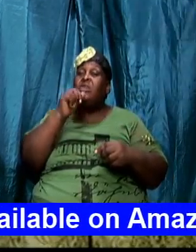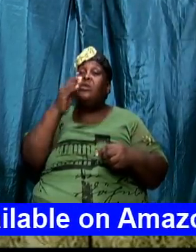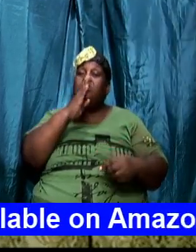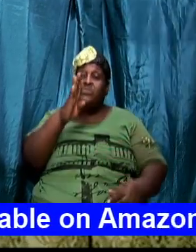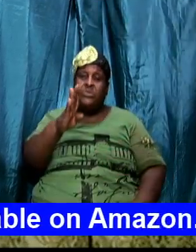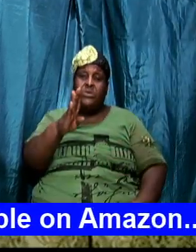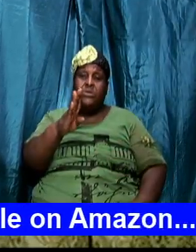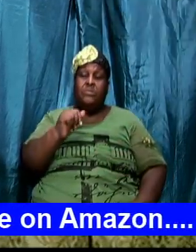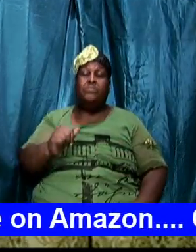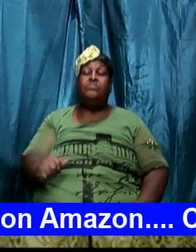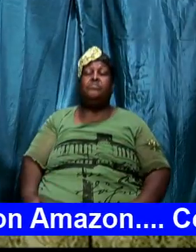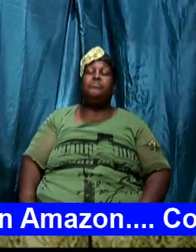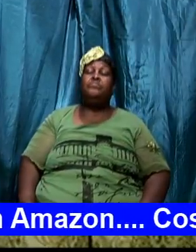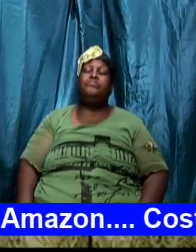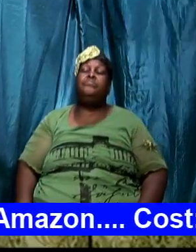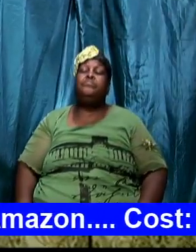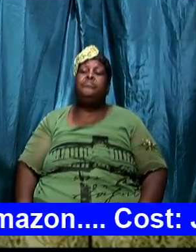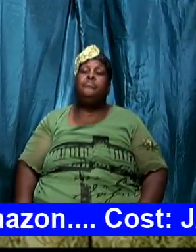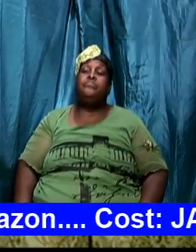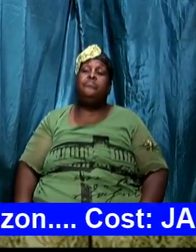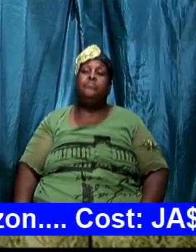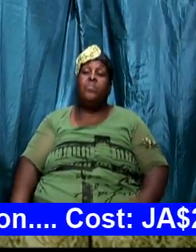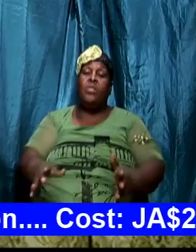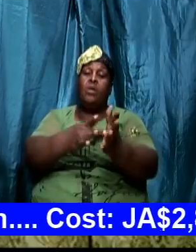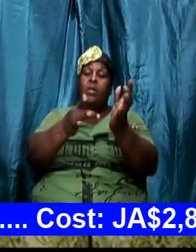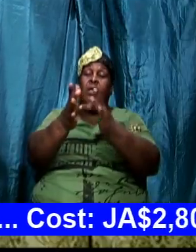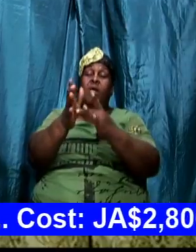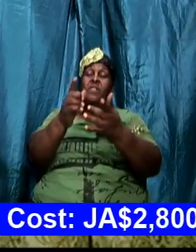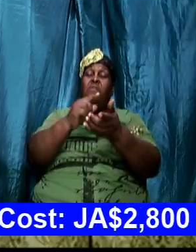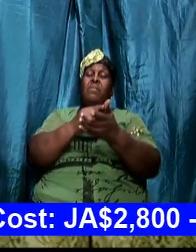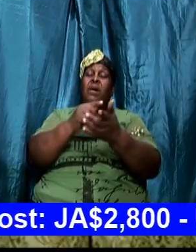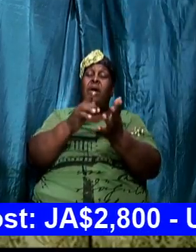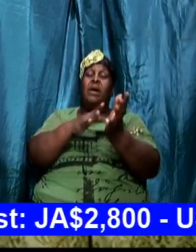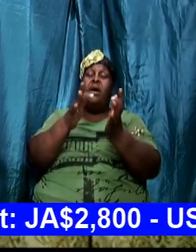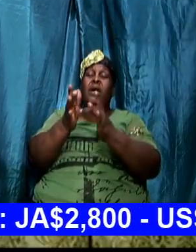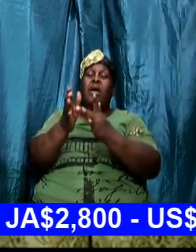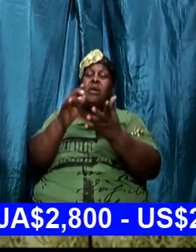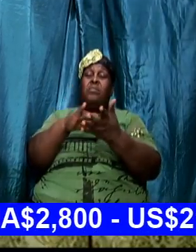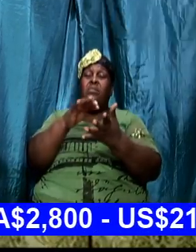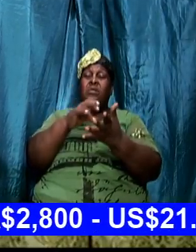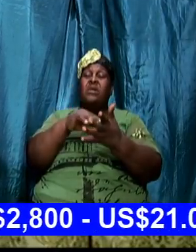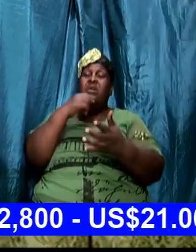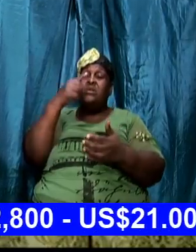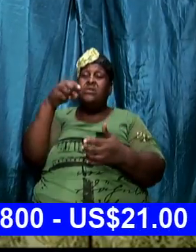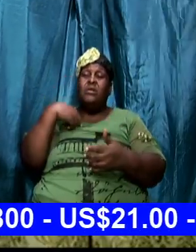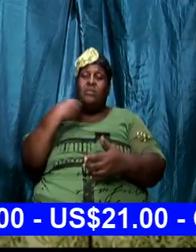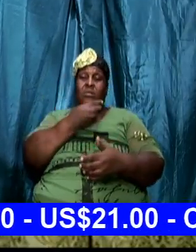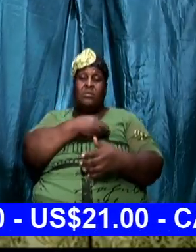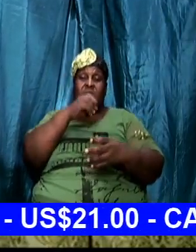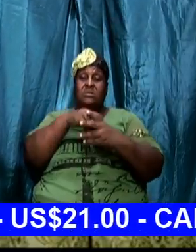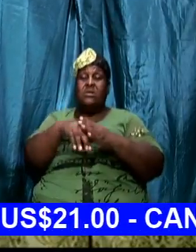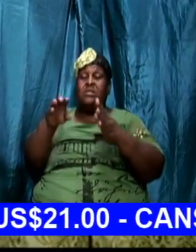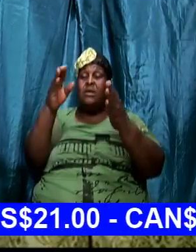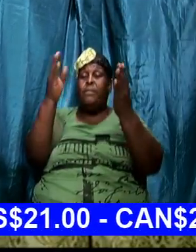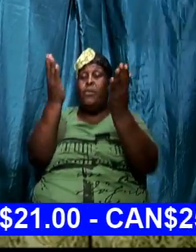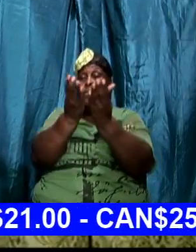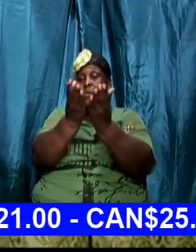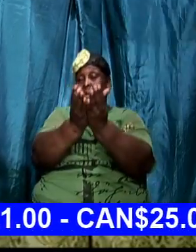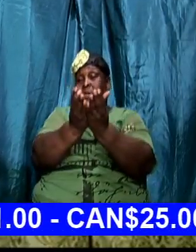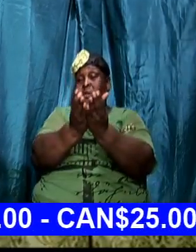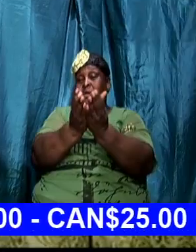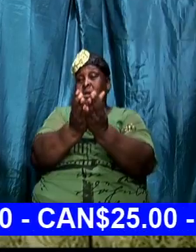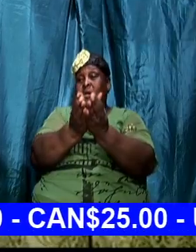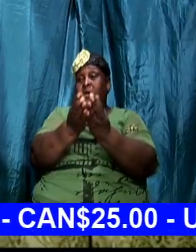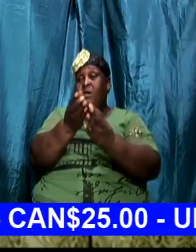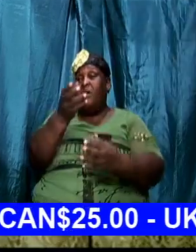of Exodus, chapter 32, and I'm going to show you how easily it is for people to veer off,